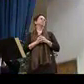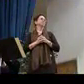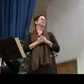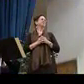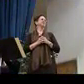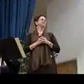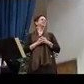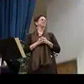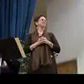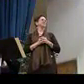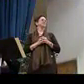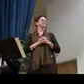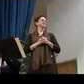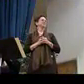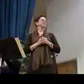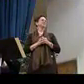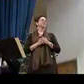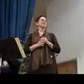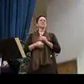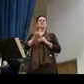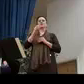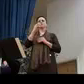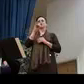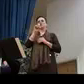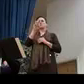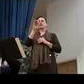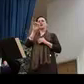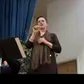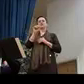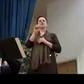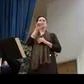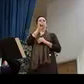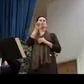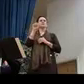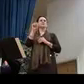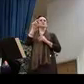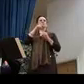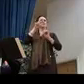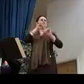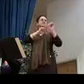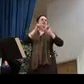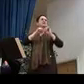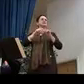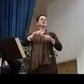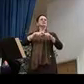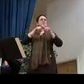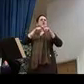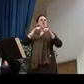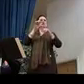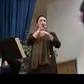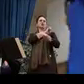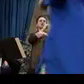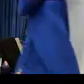Chauncey Bacon, Associate of Applied Science, Sustainable Energy Tech, AAS.